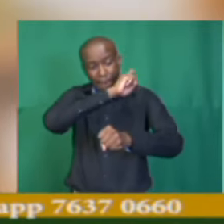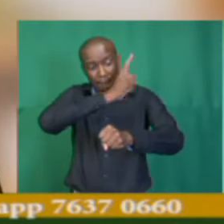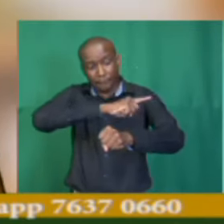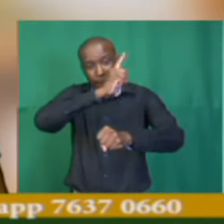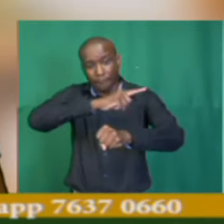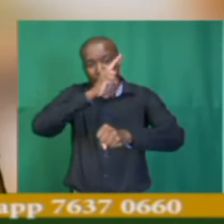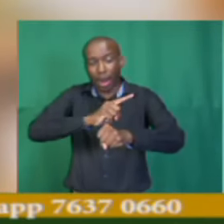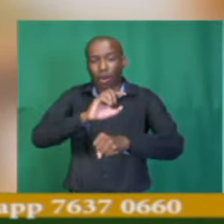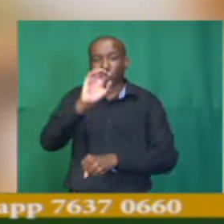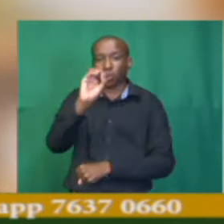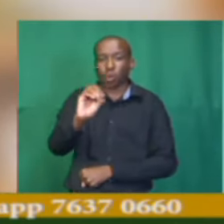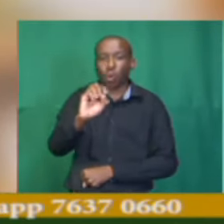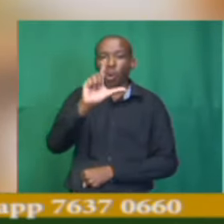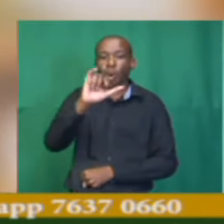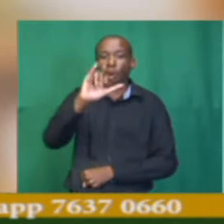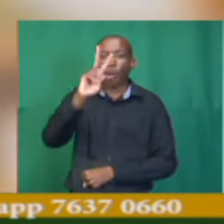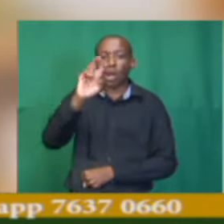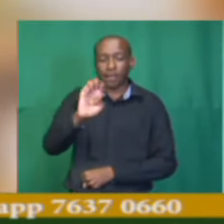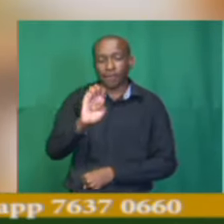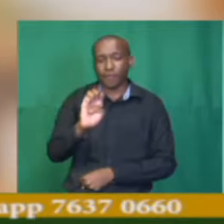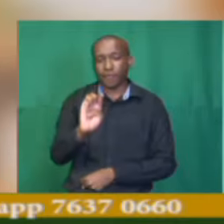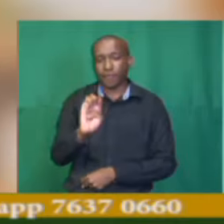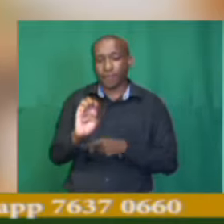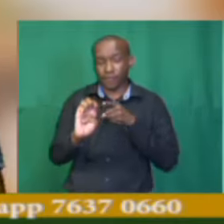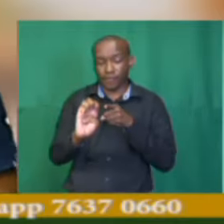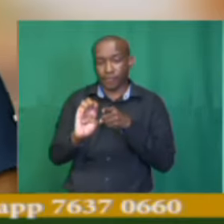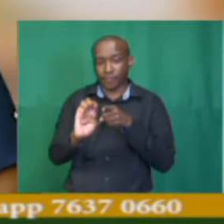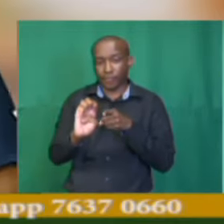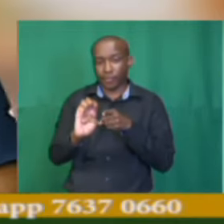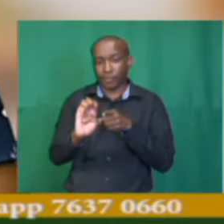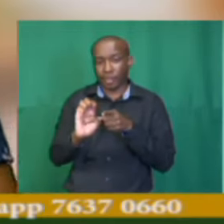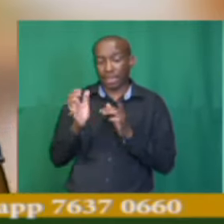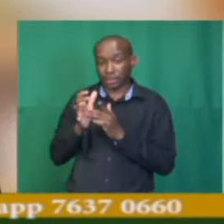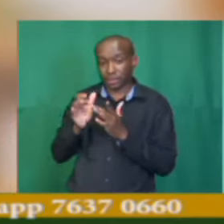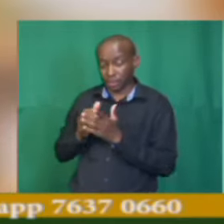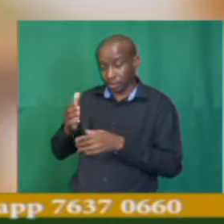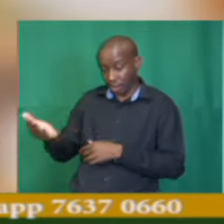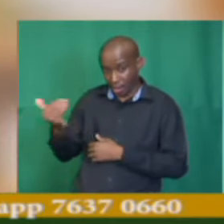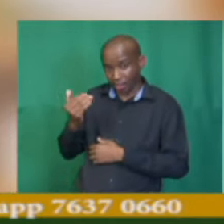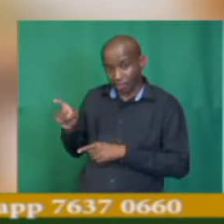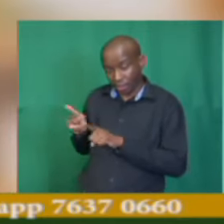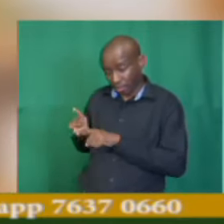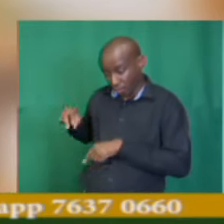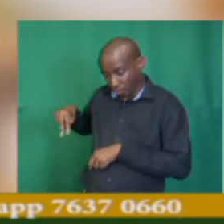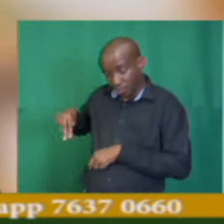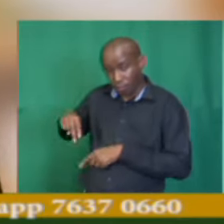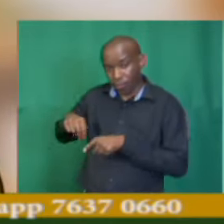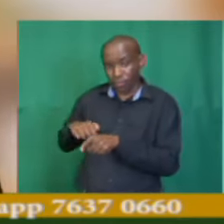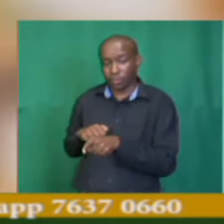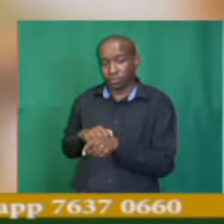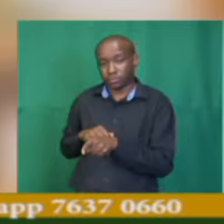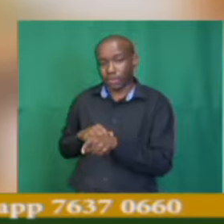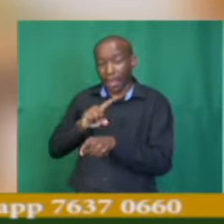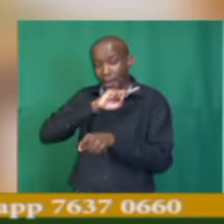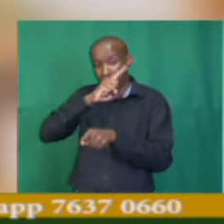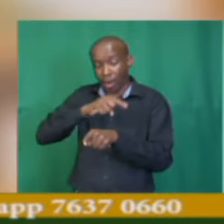Olivet. Jesus appeared from Mount Olivet. Mount